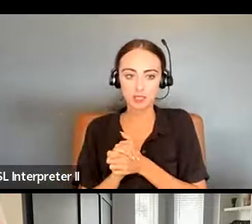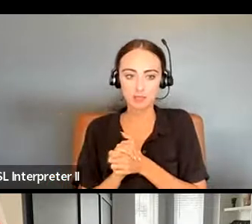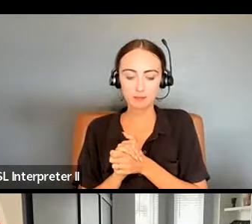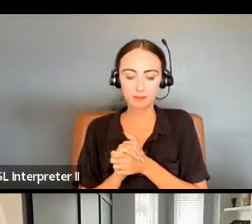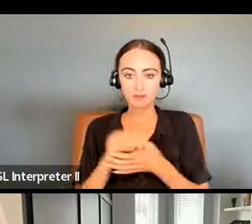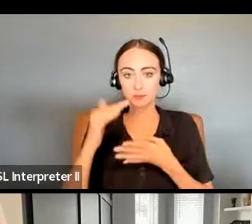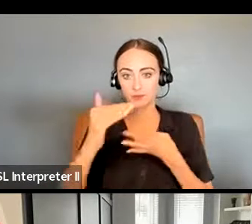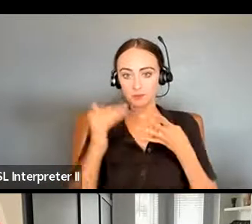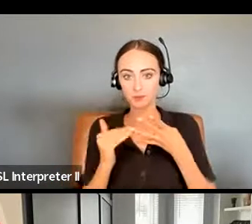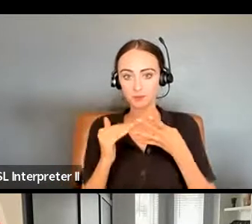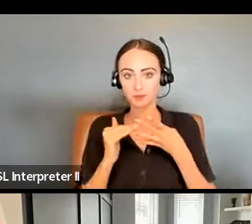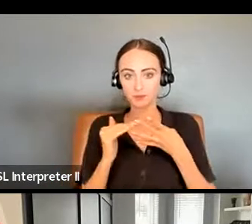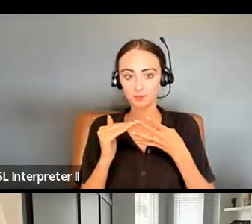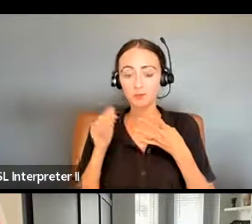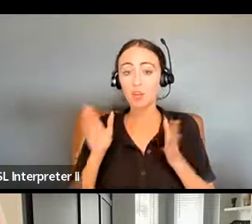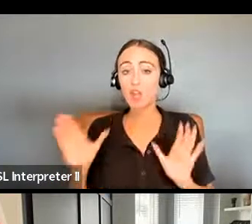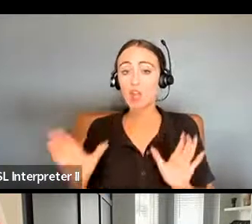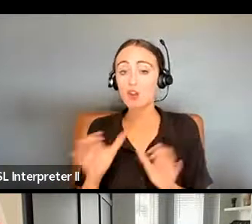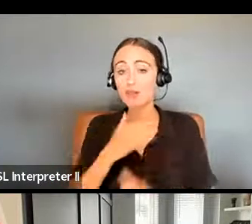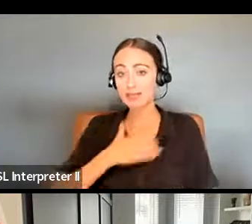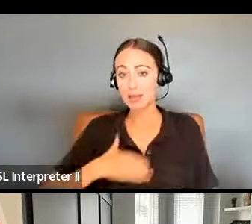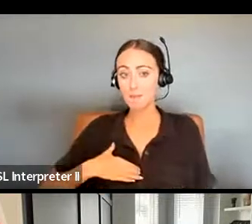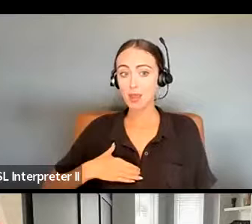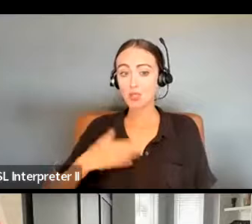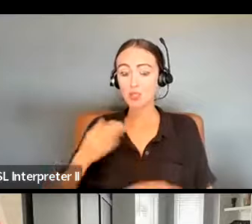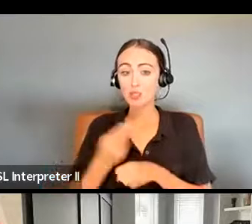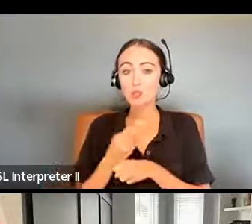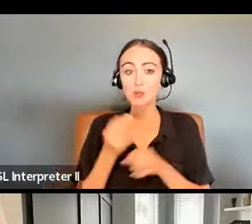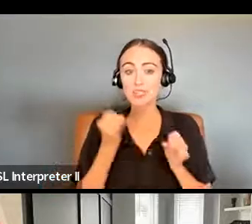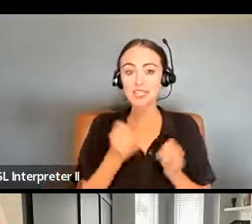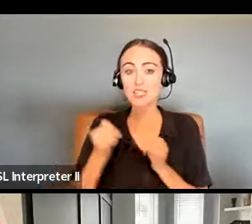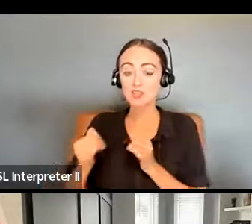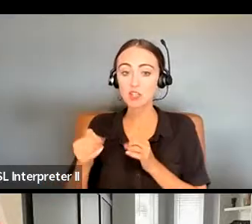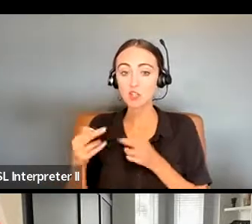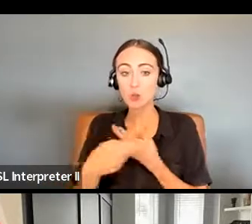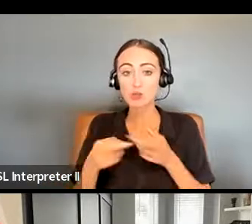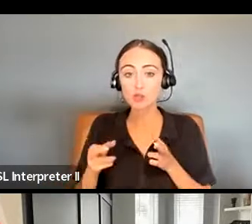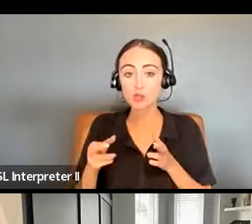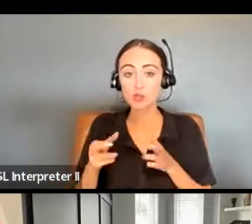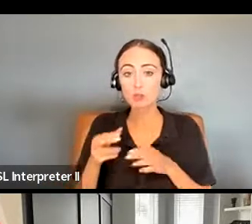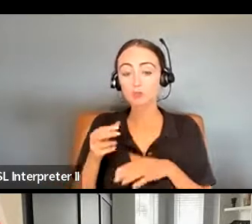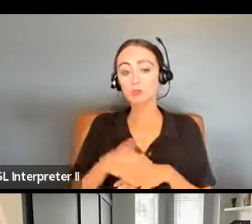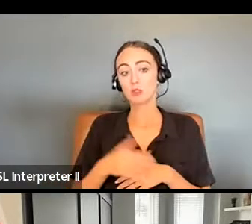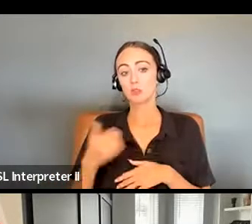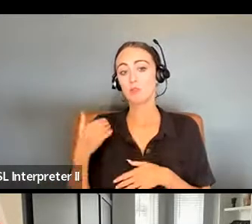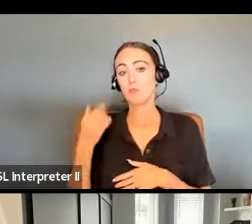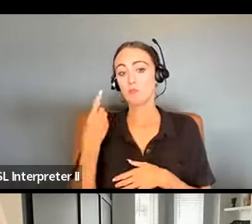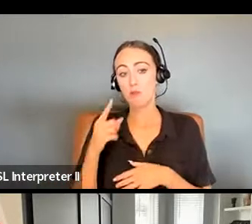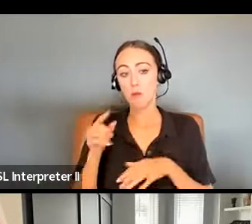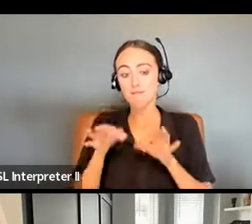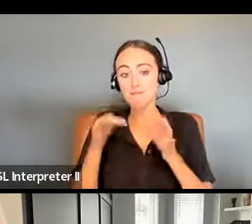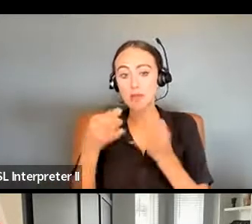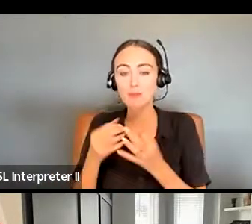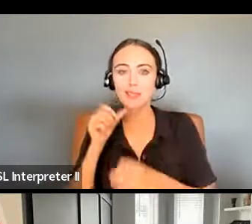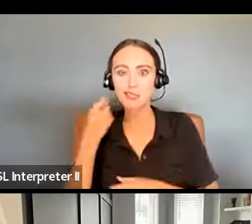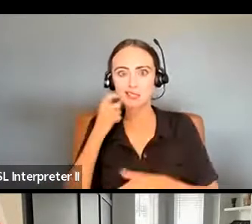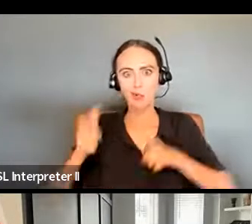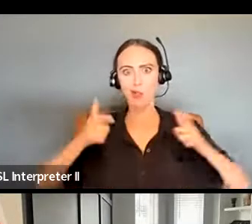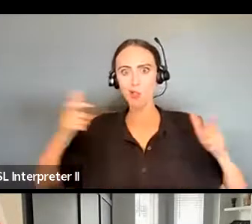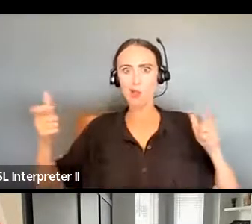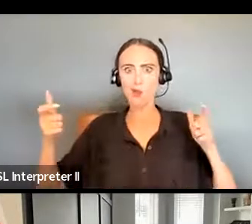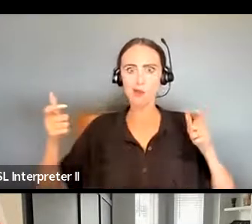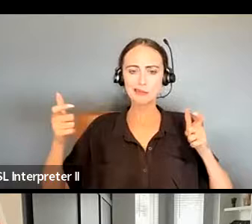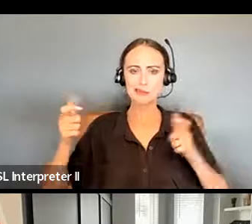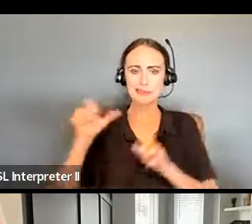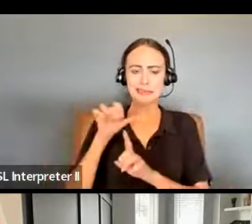Second, the amendment encourages the mayor to use individual rooms to shelter families rather than large congregate settings that can be hazardous